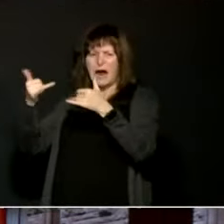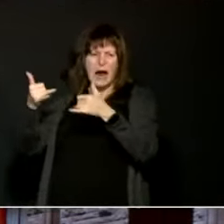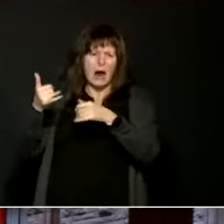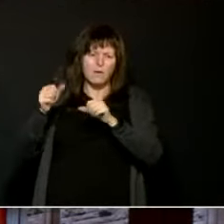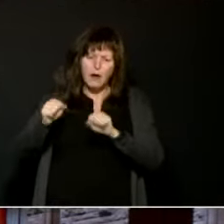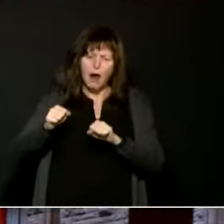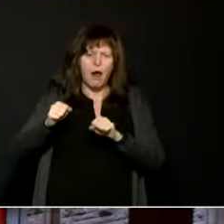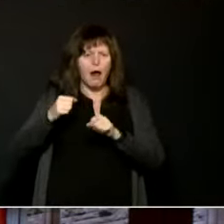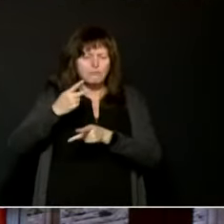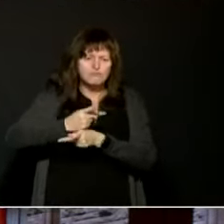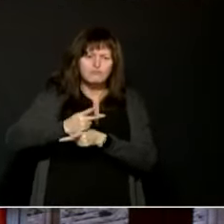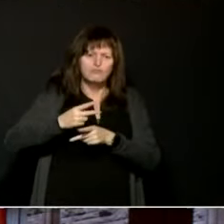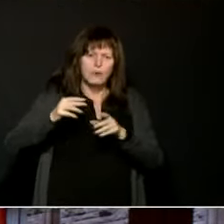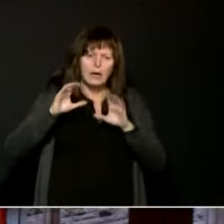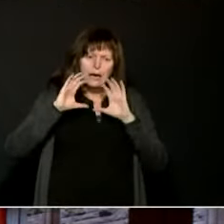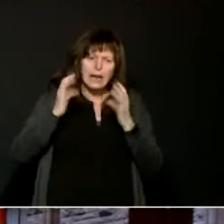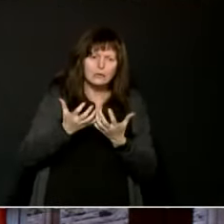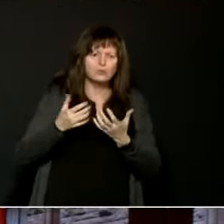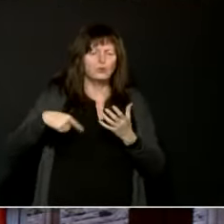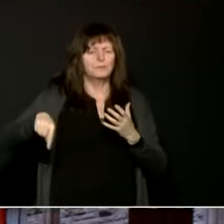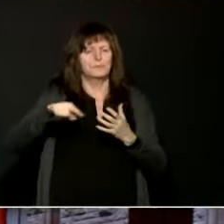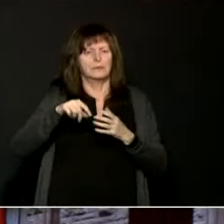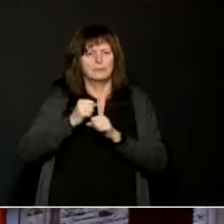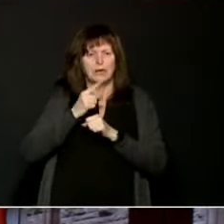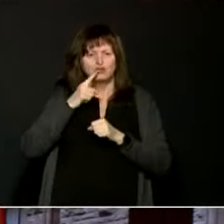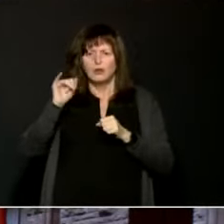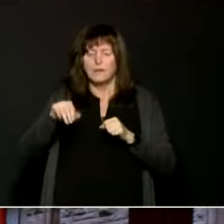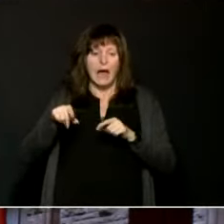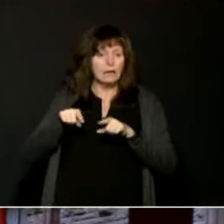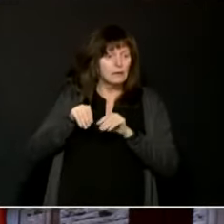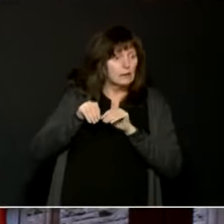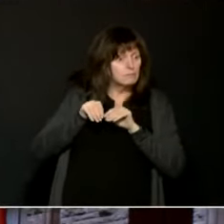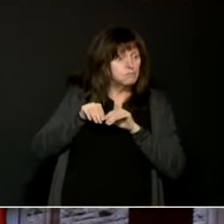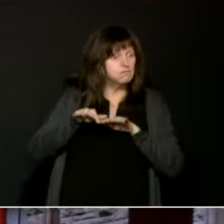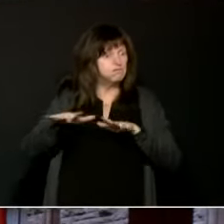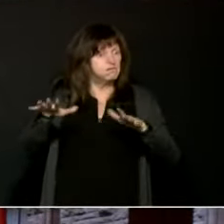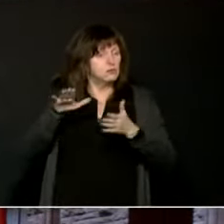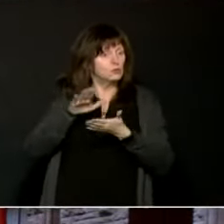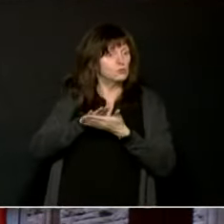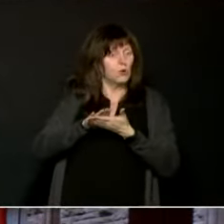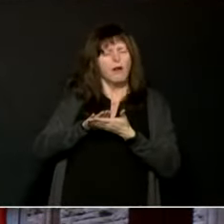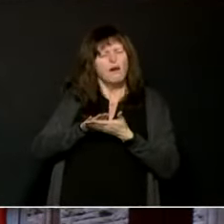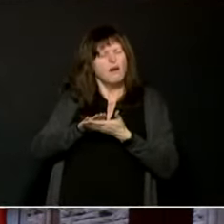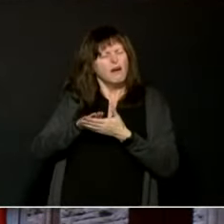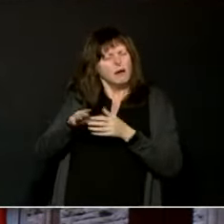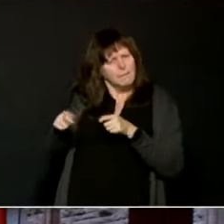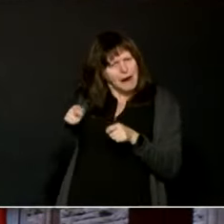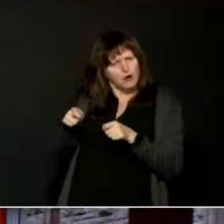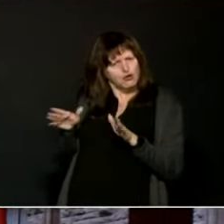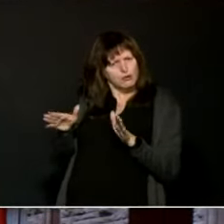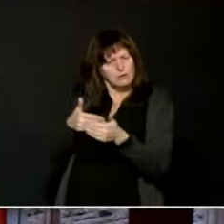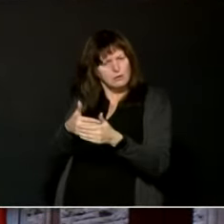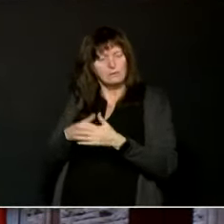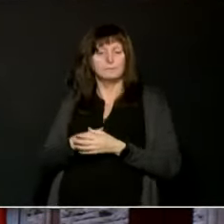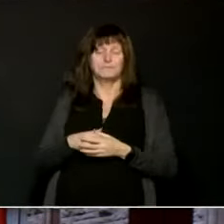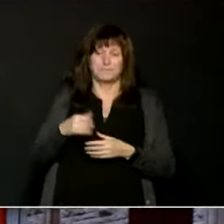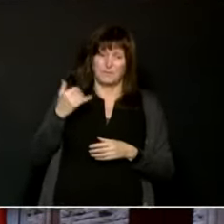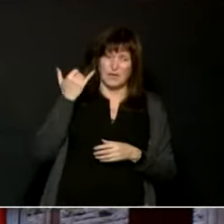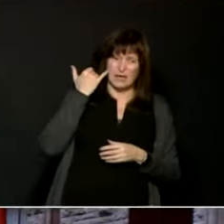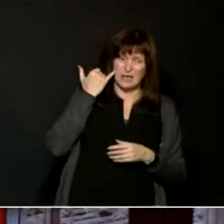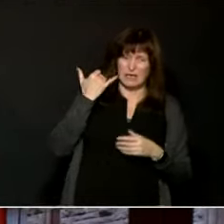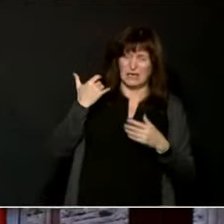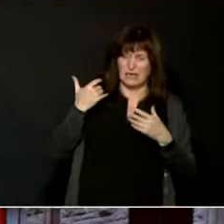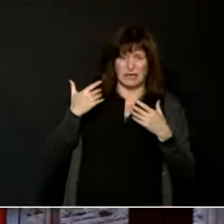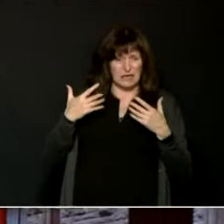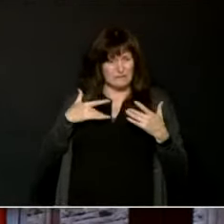widespread outbreaks. Nevertheless, our public health officials will be quick to close schools where there is some concern about ongoing transmission in